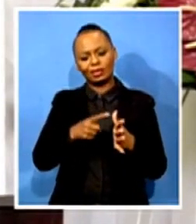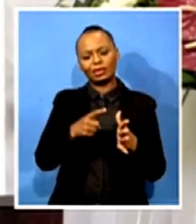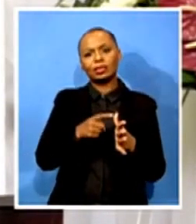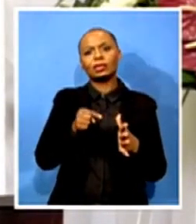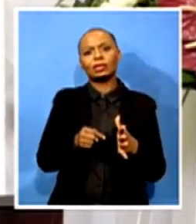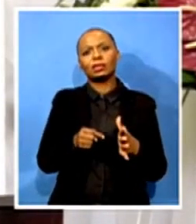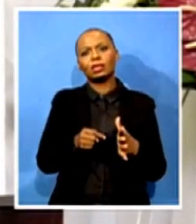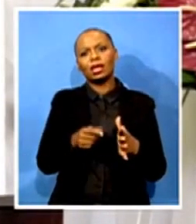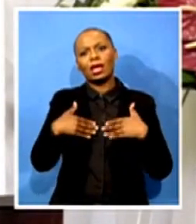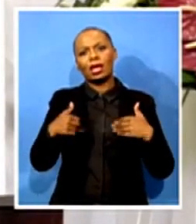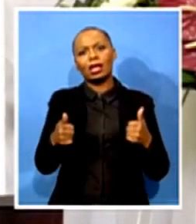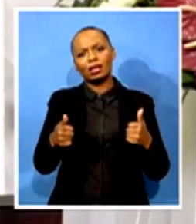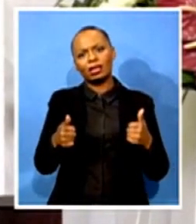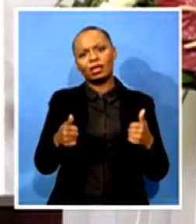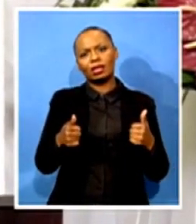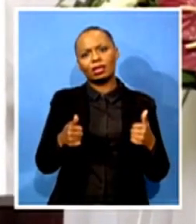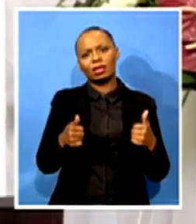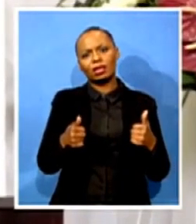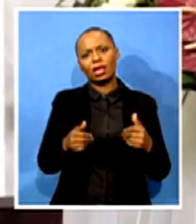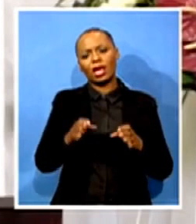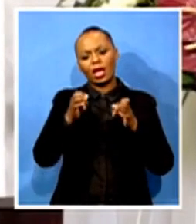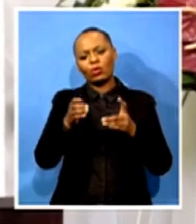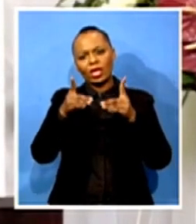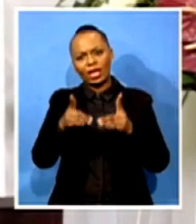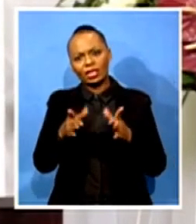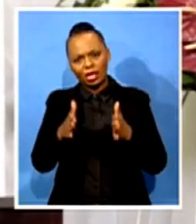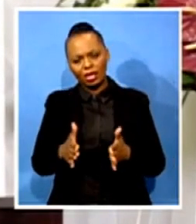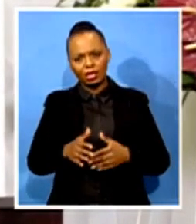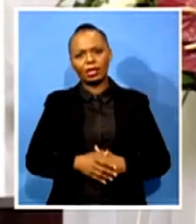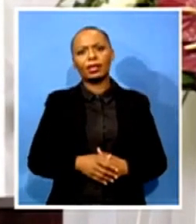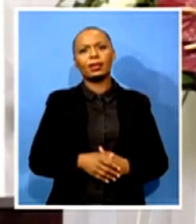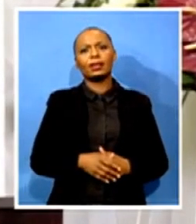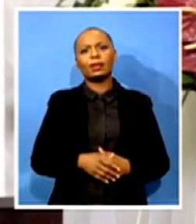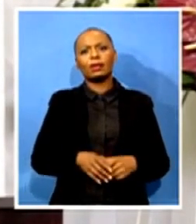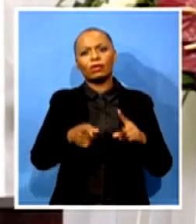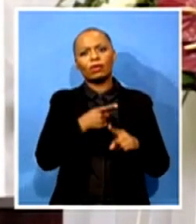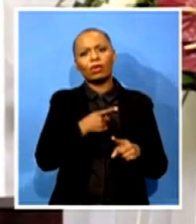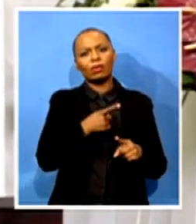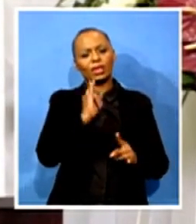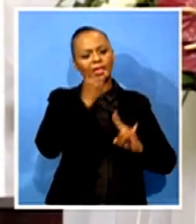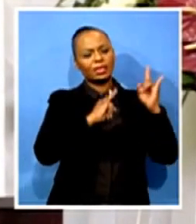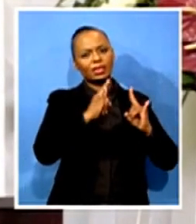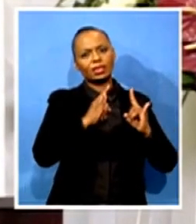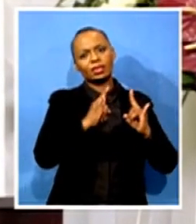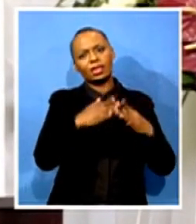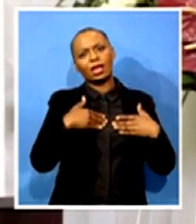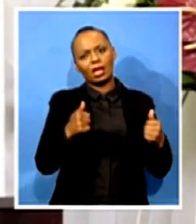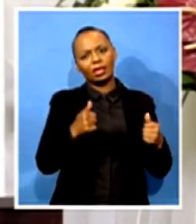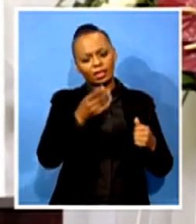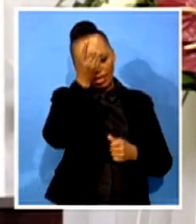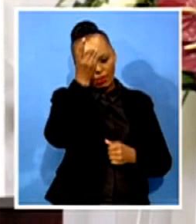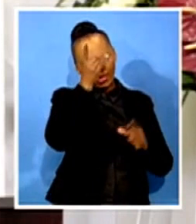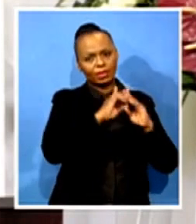health educator from City Health, Durban City Health Department. So when